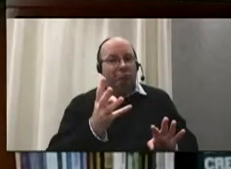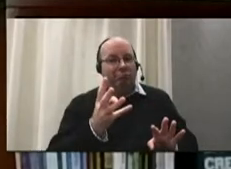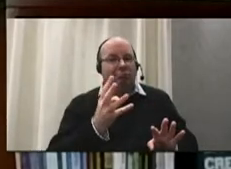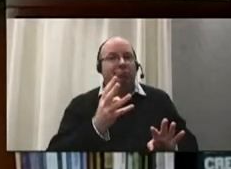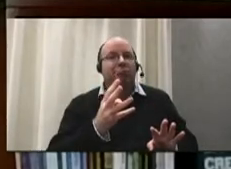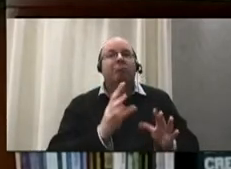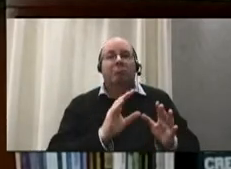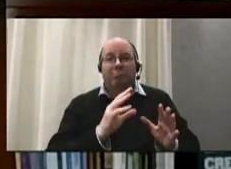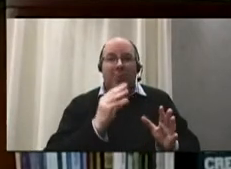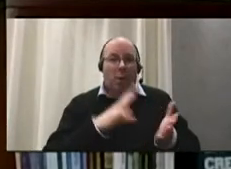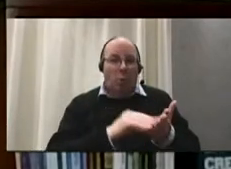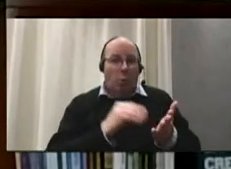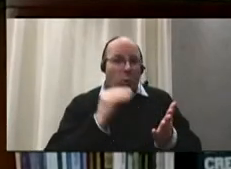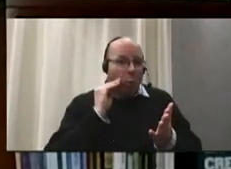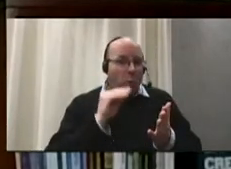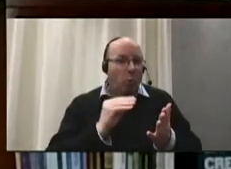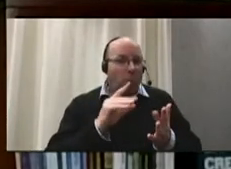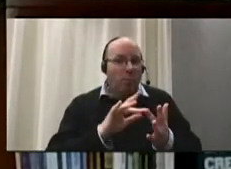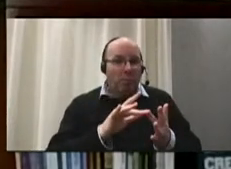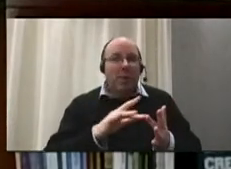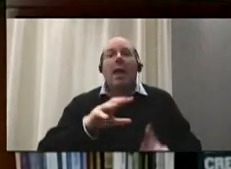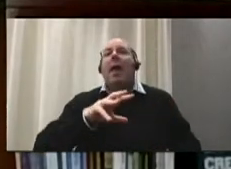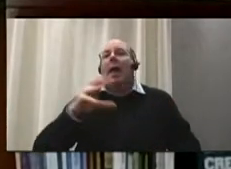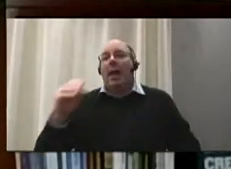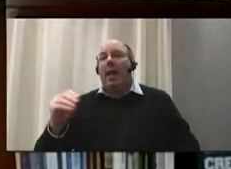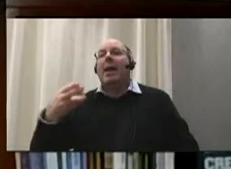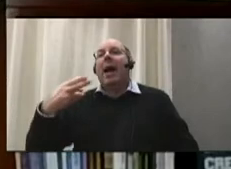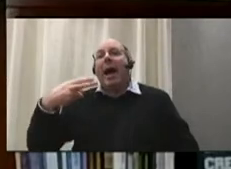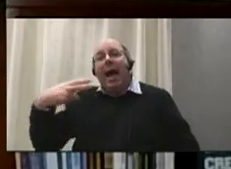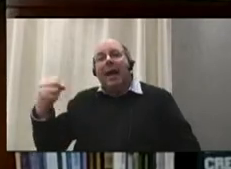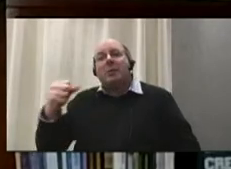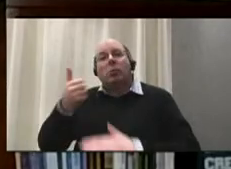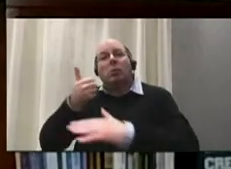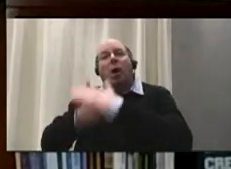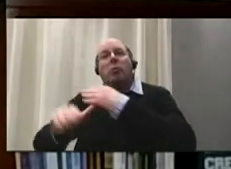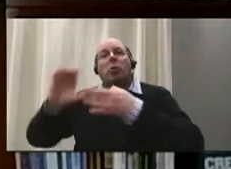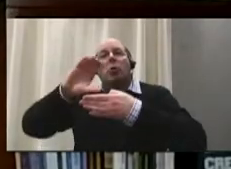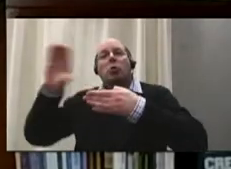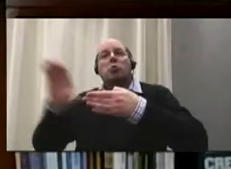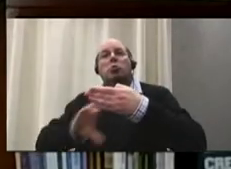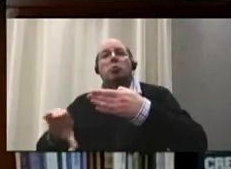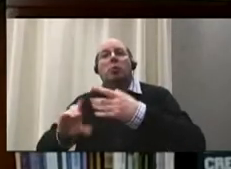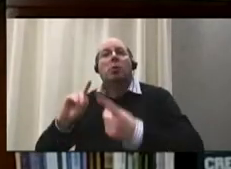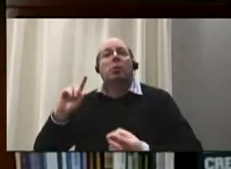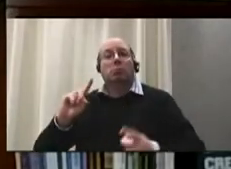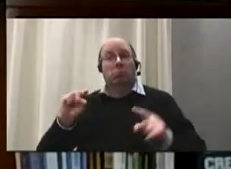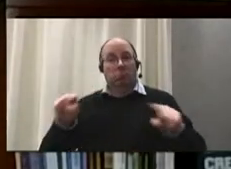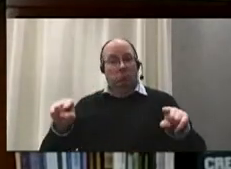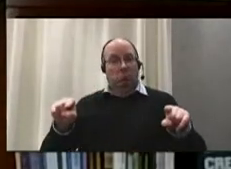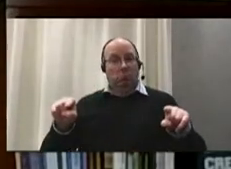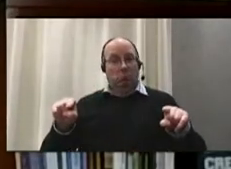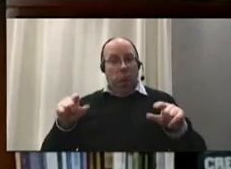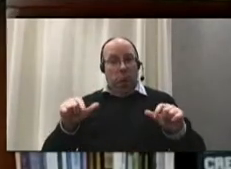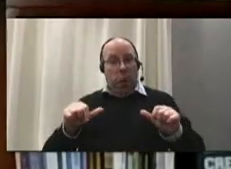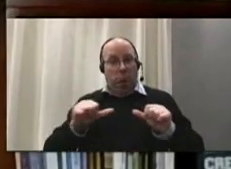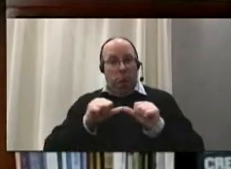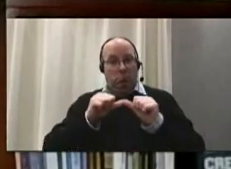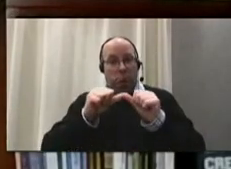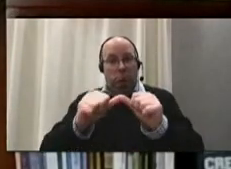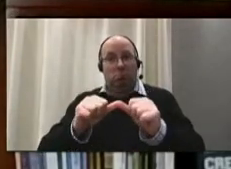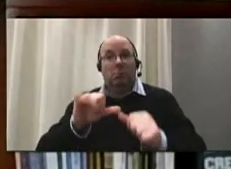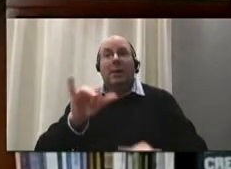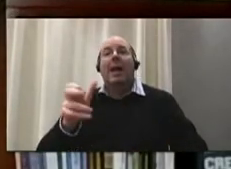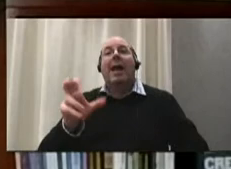until January 31st. And they can call their schools and request an excused absence if that is what they choose